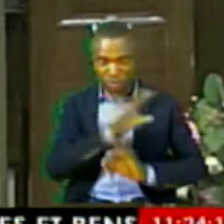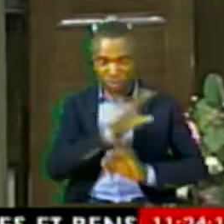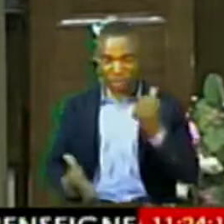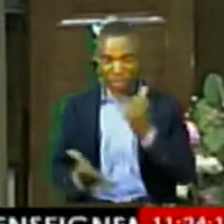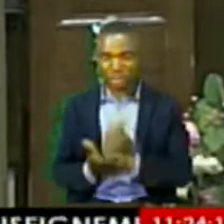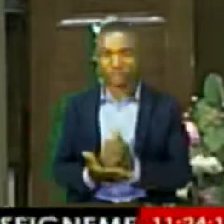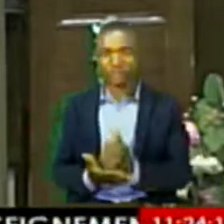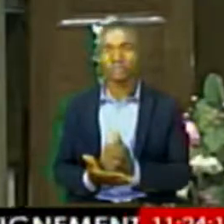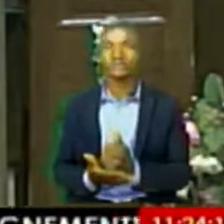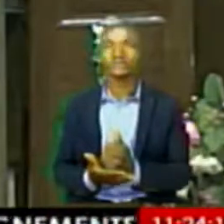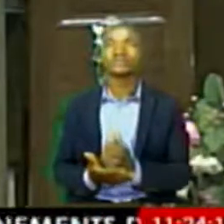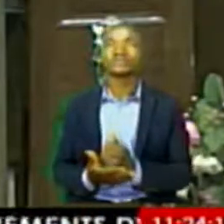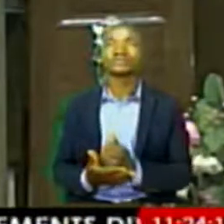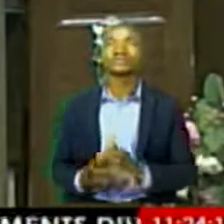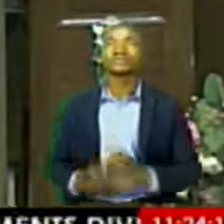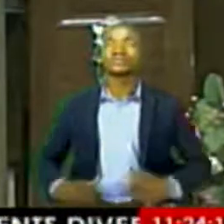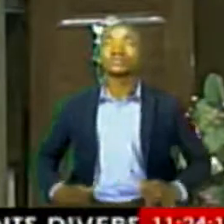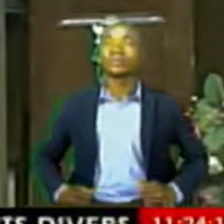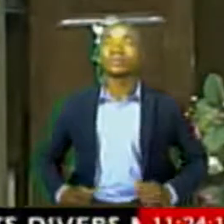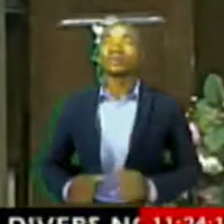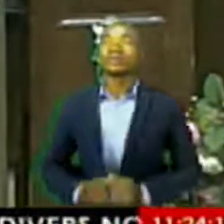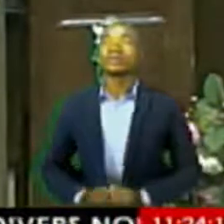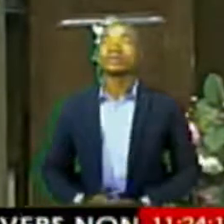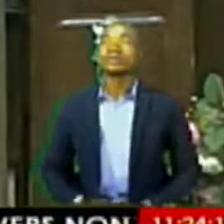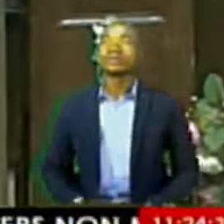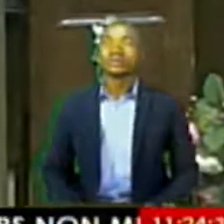Amen. Amen.